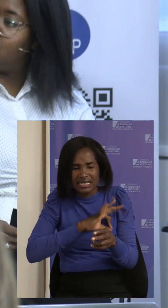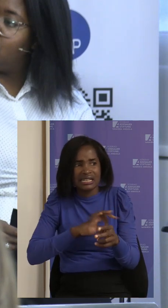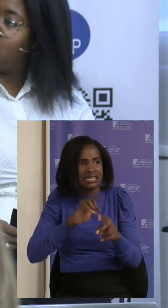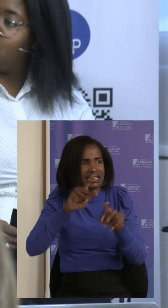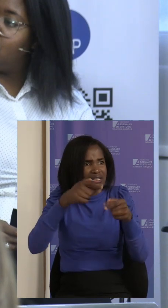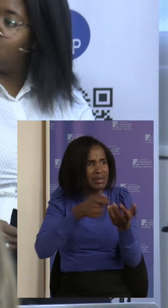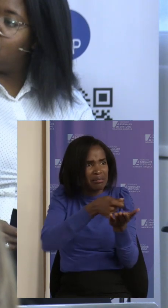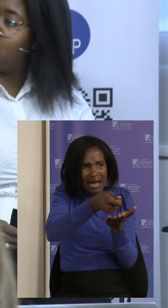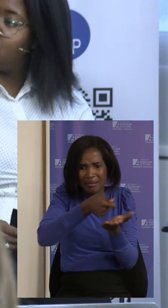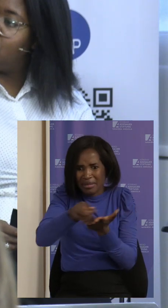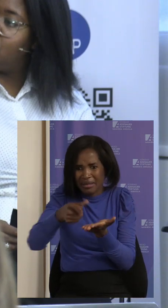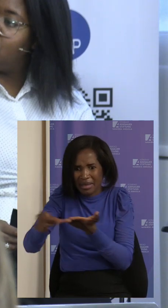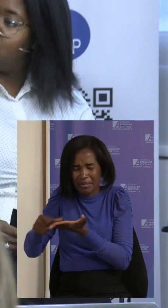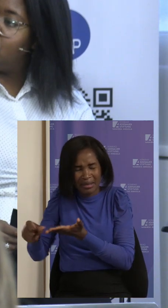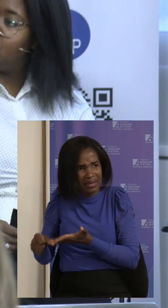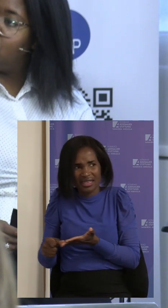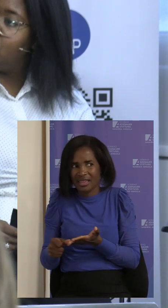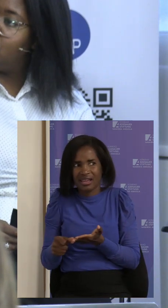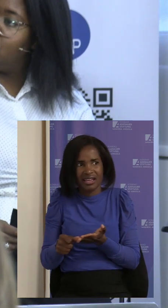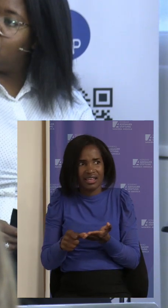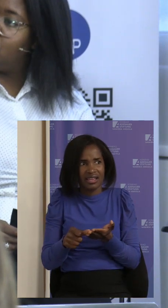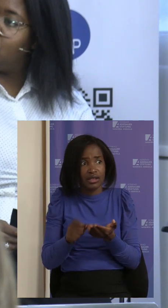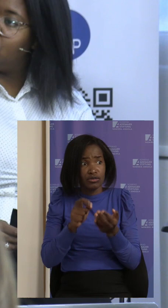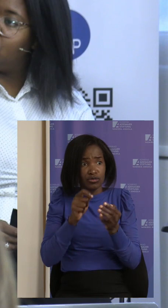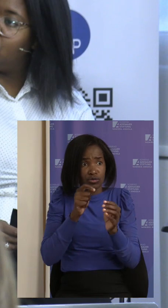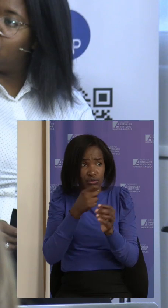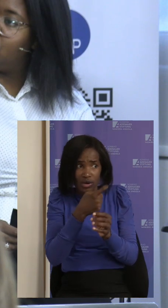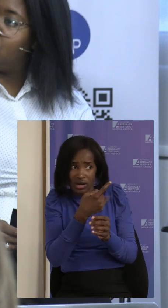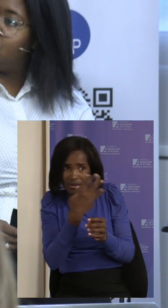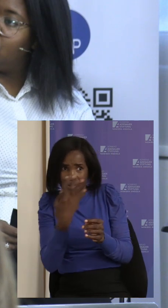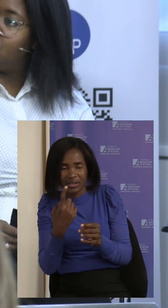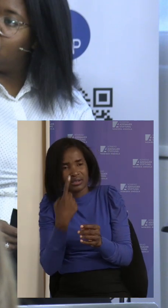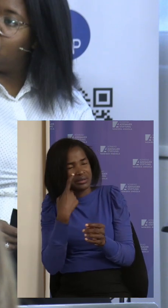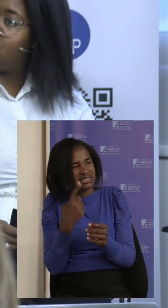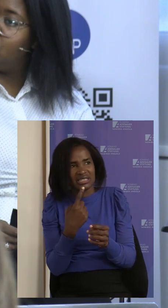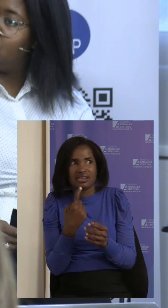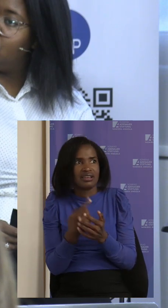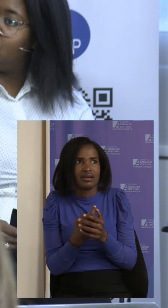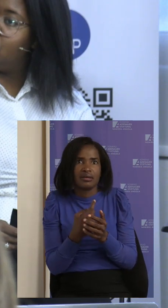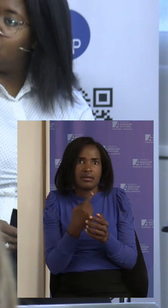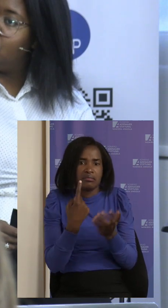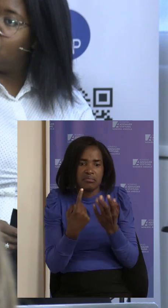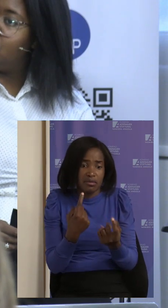everything, then you come to, a mere